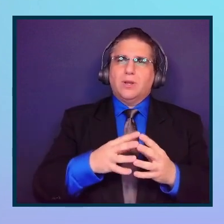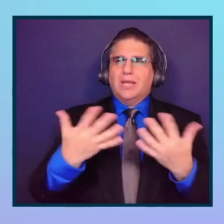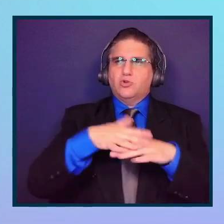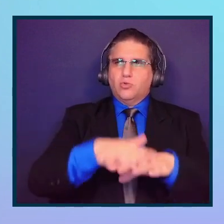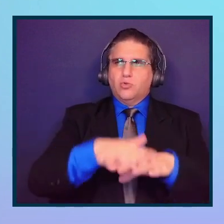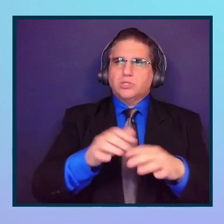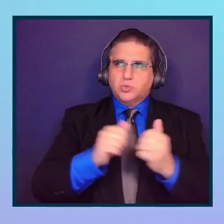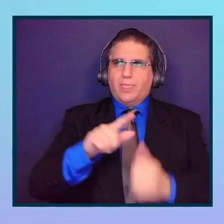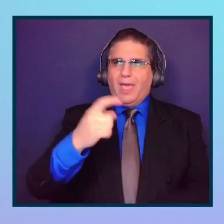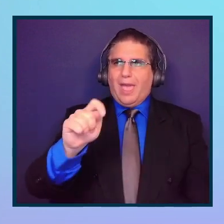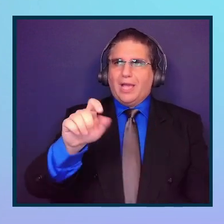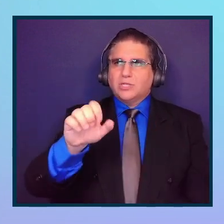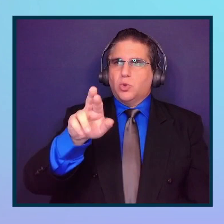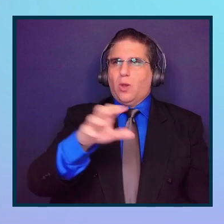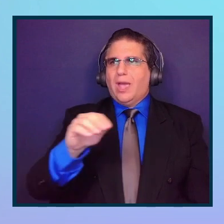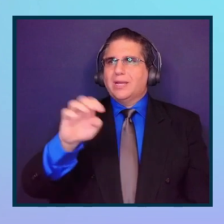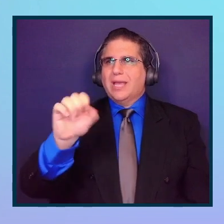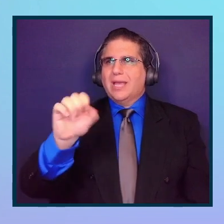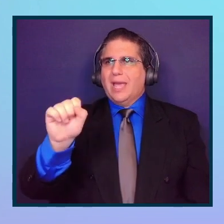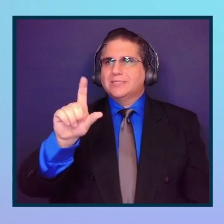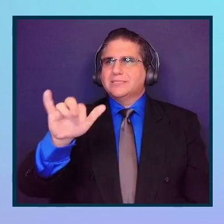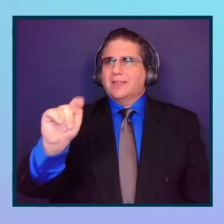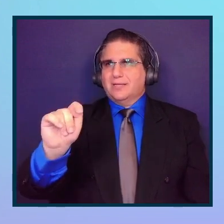integrations with axe-core and ESLint?